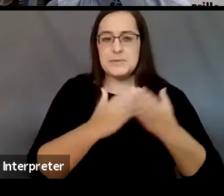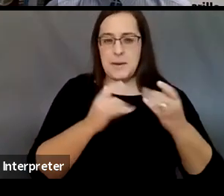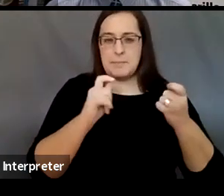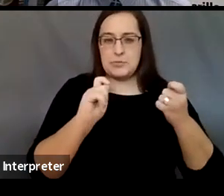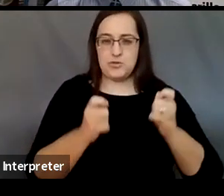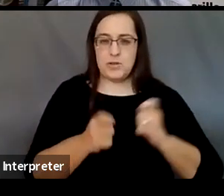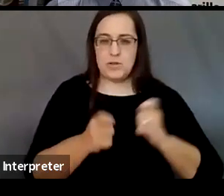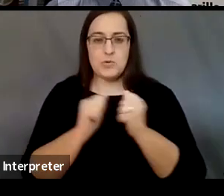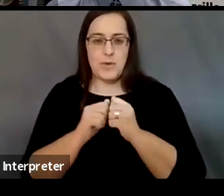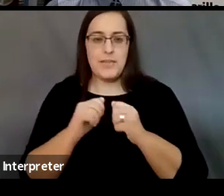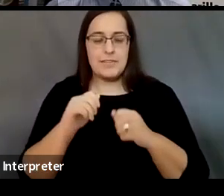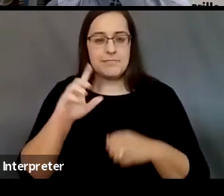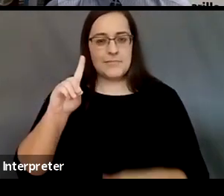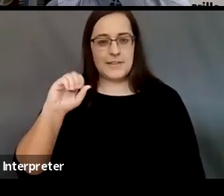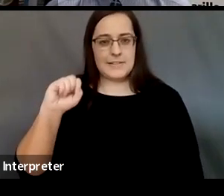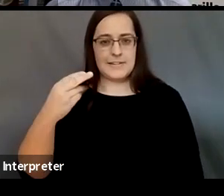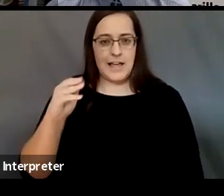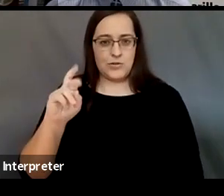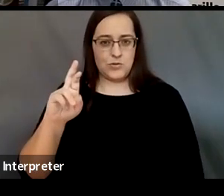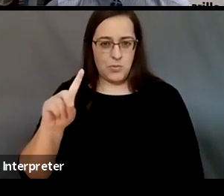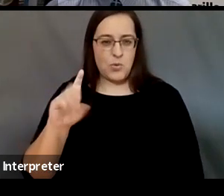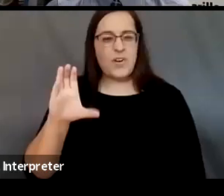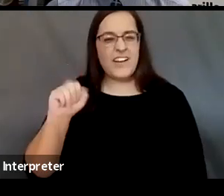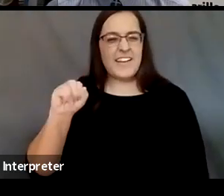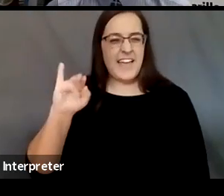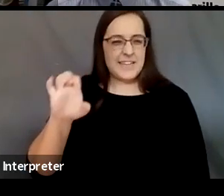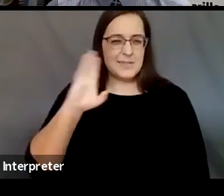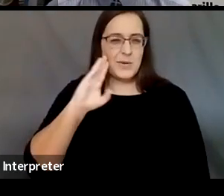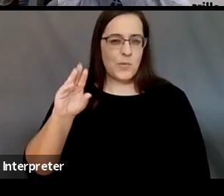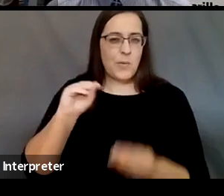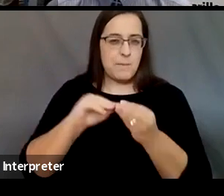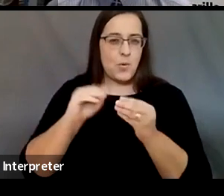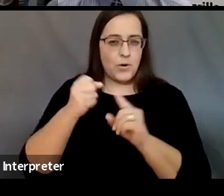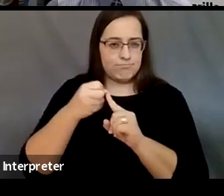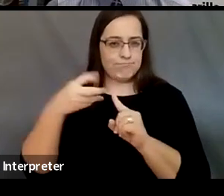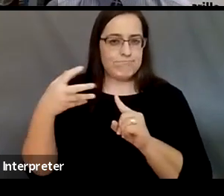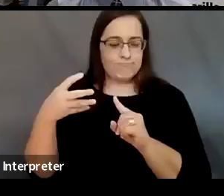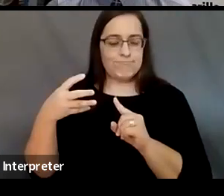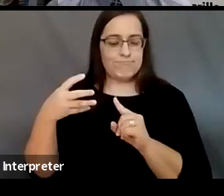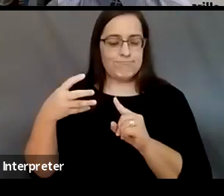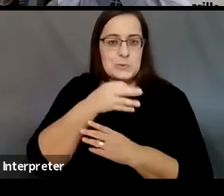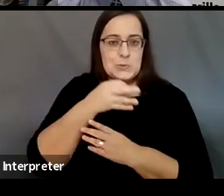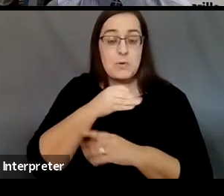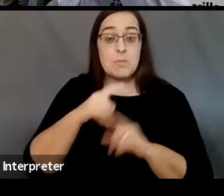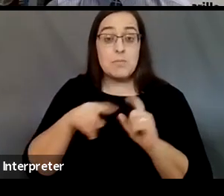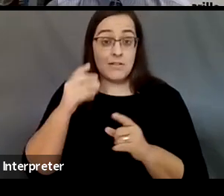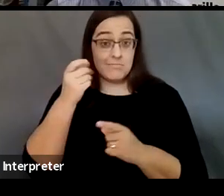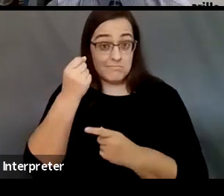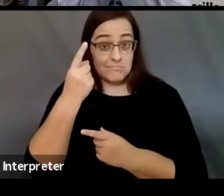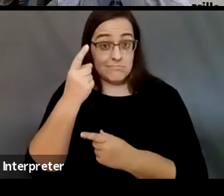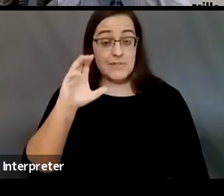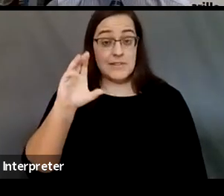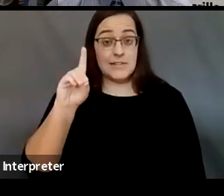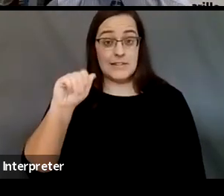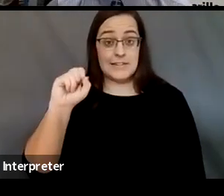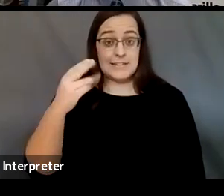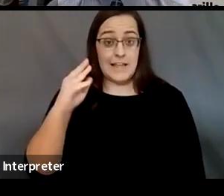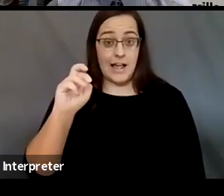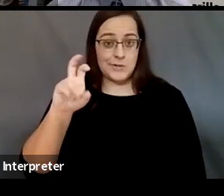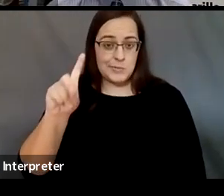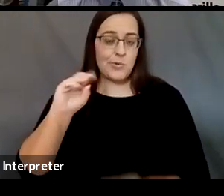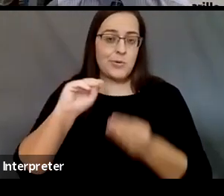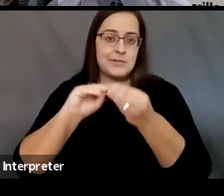dashboard. Casey's going to talk specifically about that, but I wanted you as citizens to know that that dashboard is constantly changing